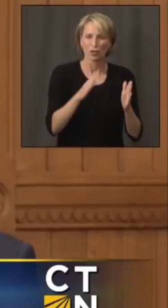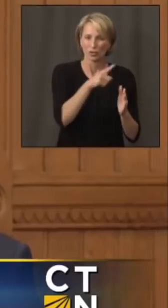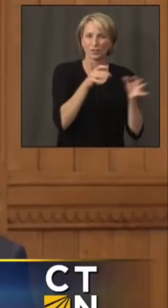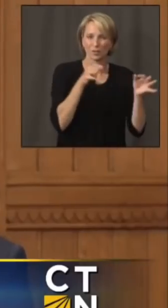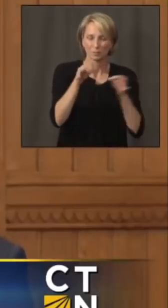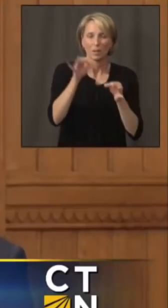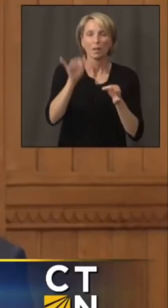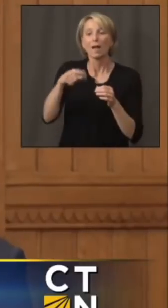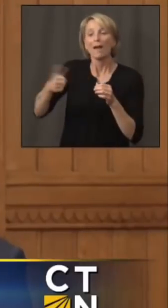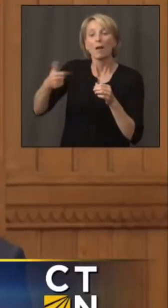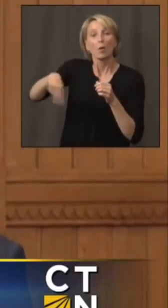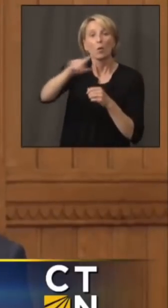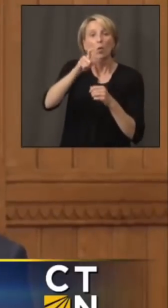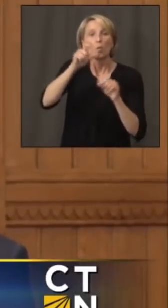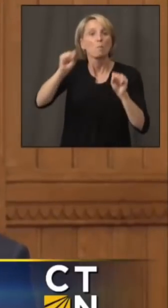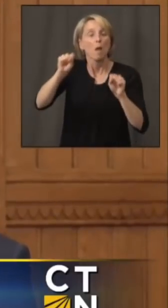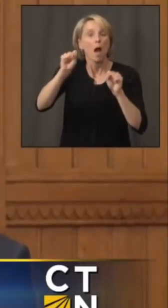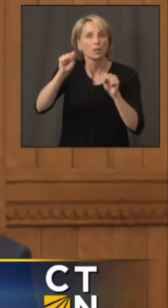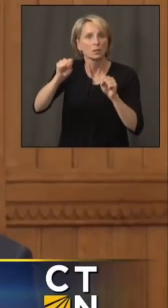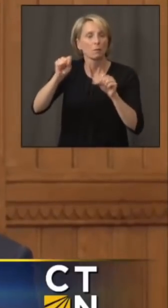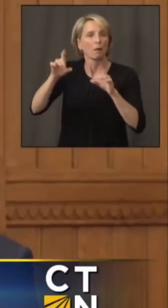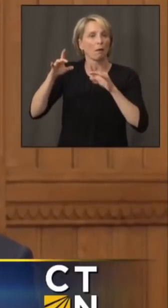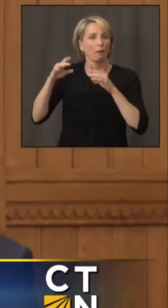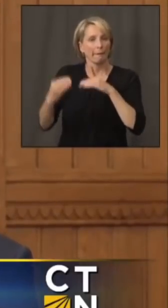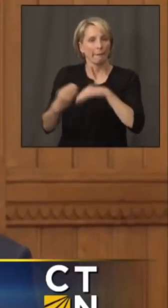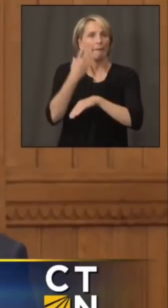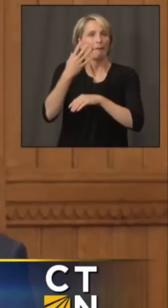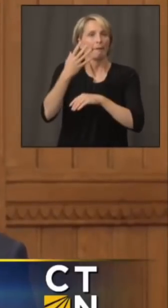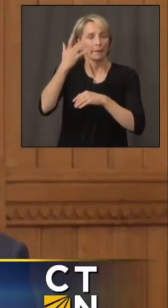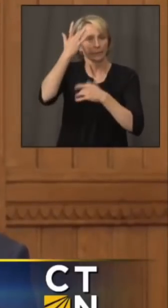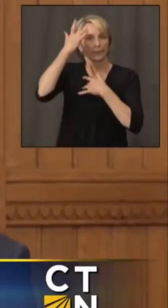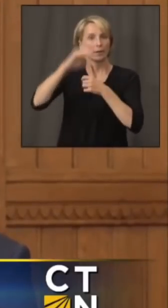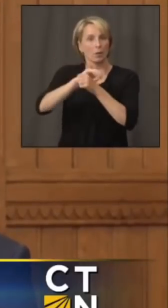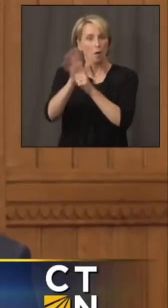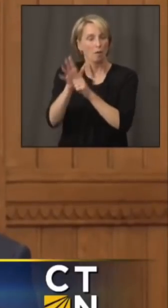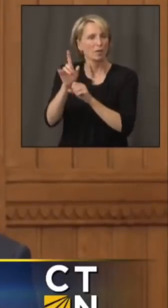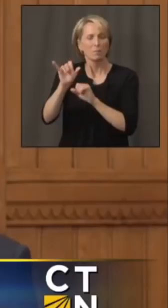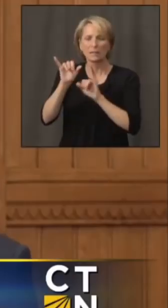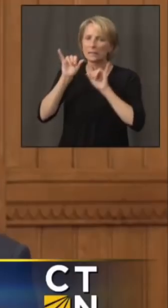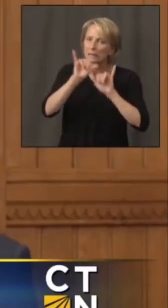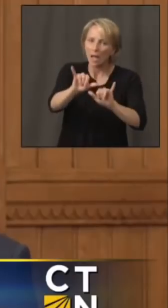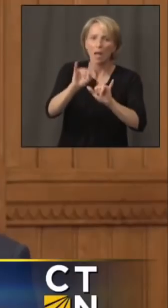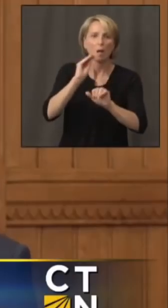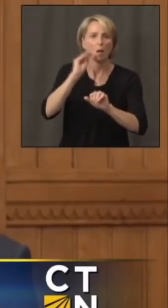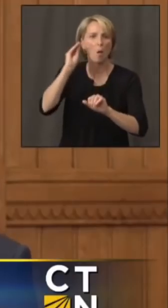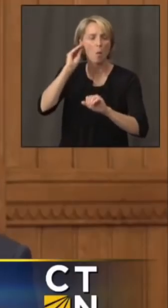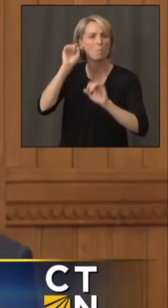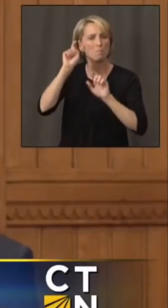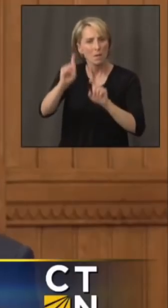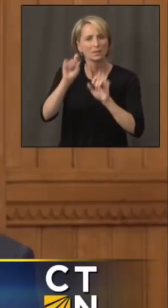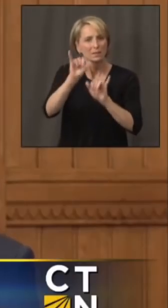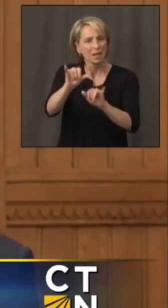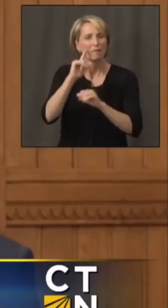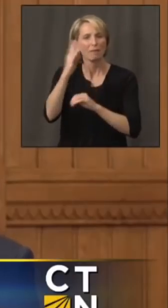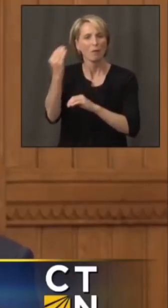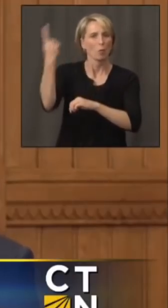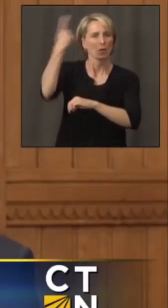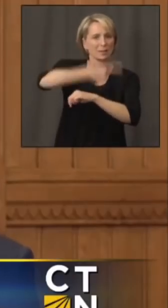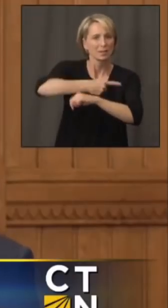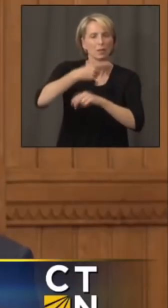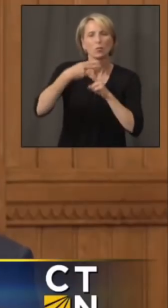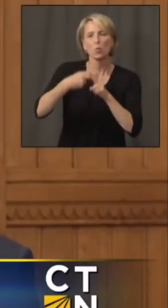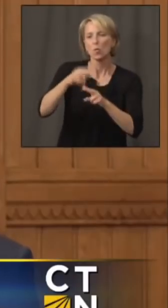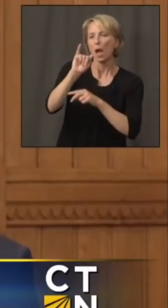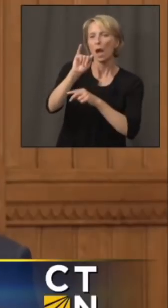absolutely need to stay home, self-isolate for 14 days. That is how we stop the spread. And so that's